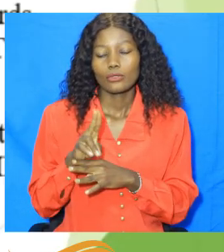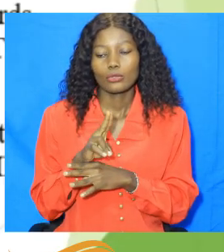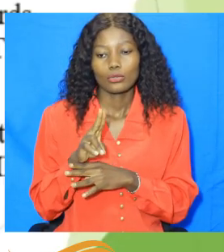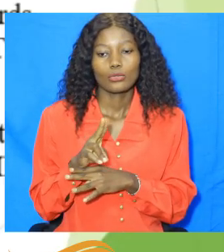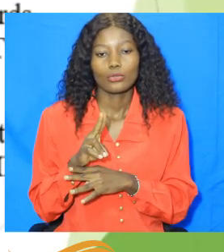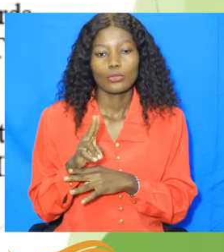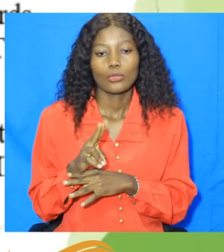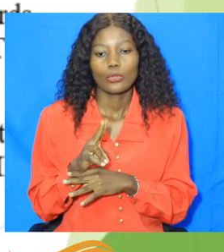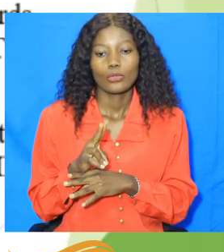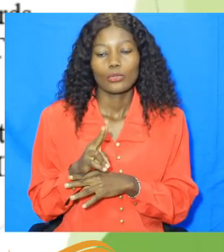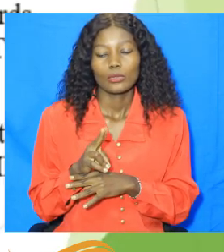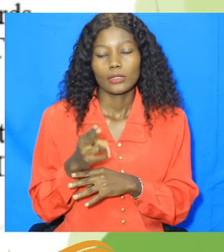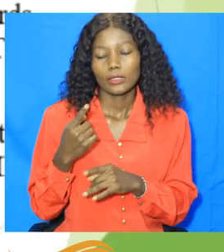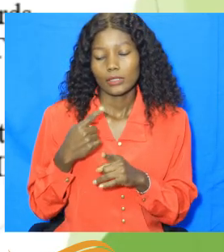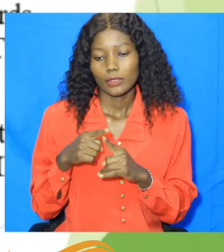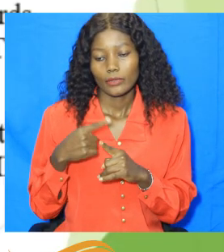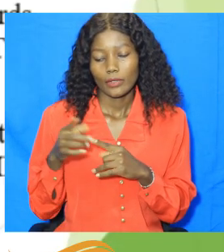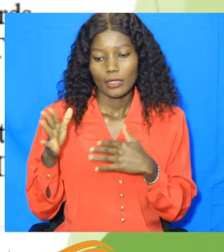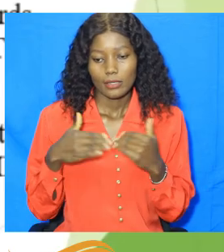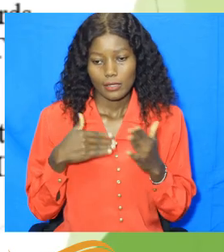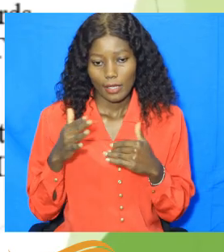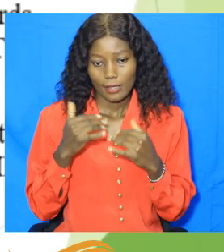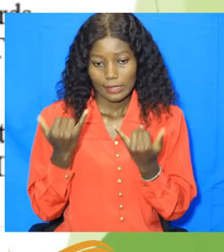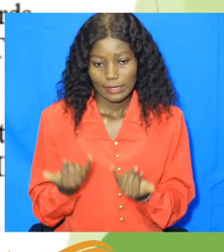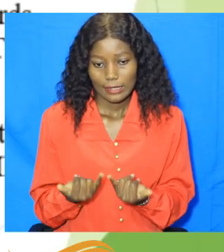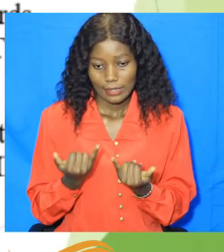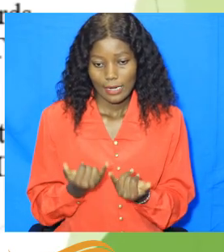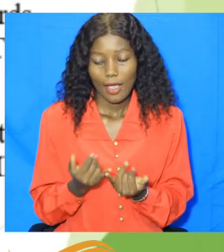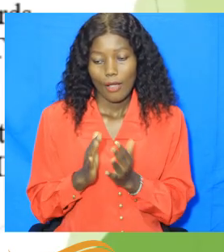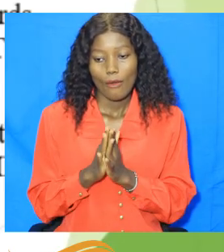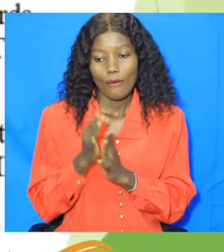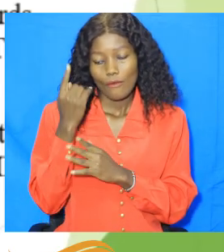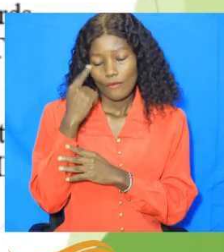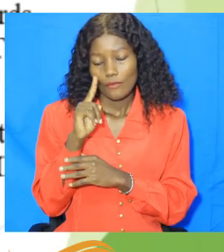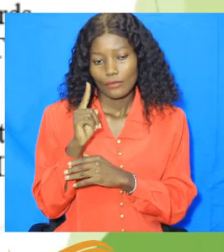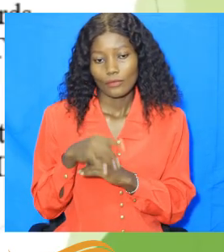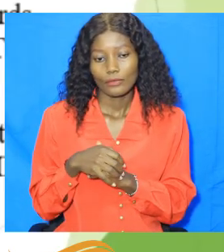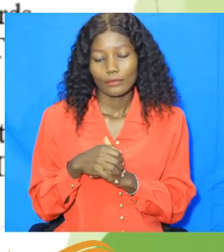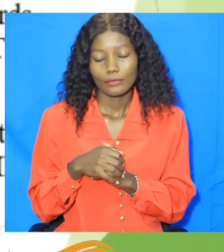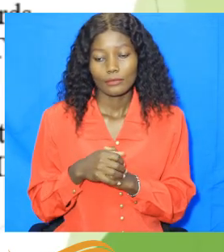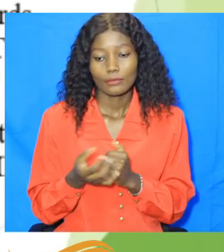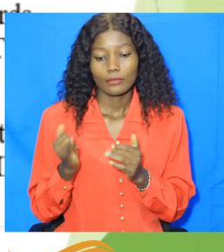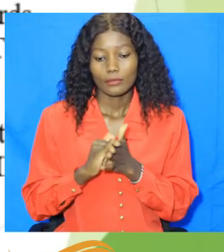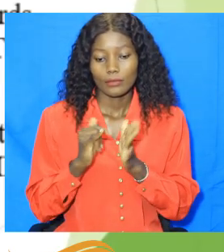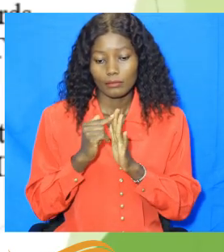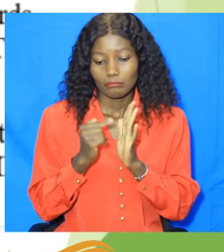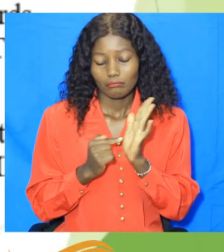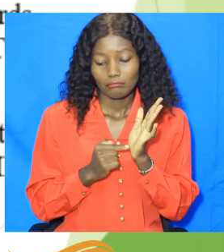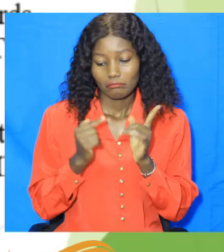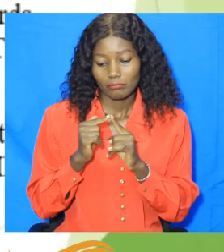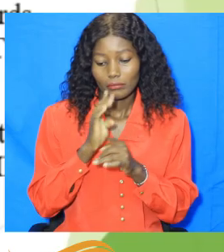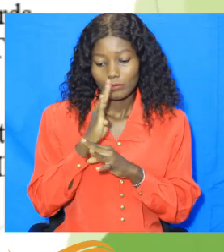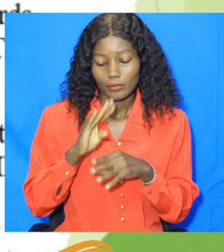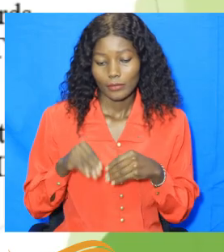prescribed gestures. So, in order to give that score, the